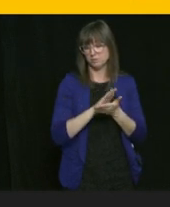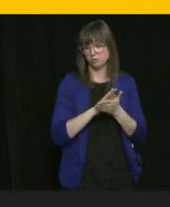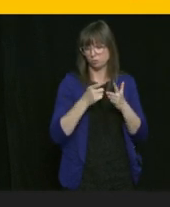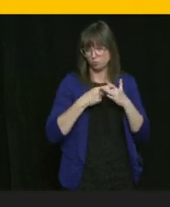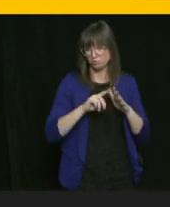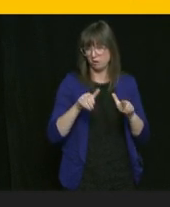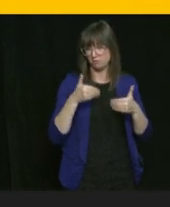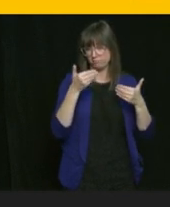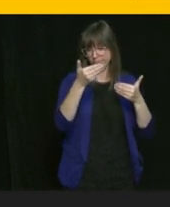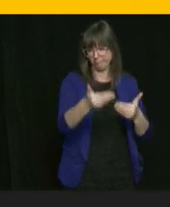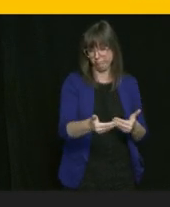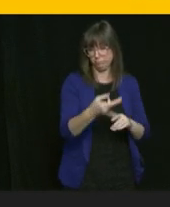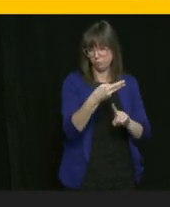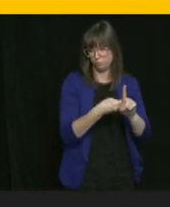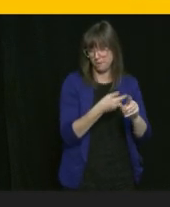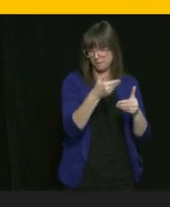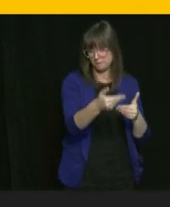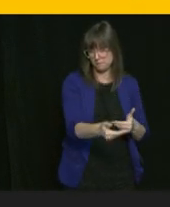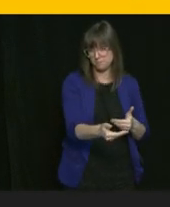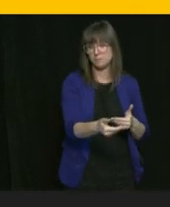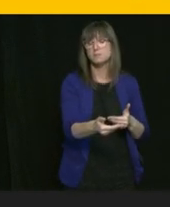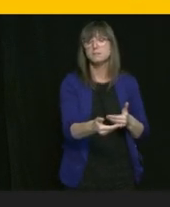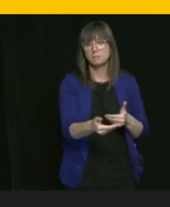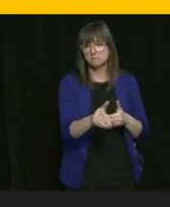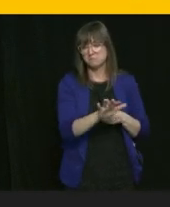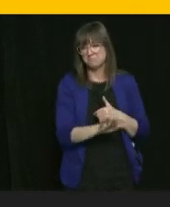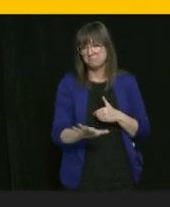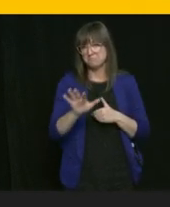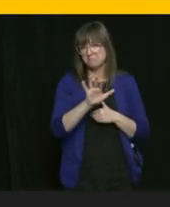schools opened in Canada, approximately